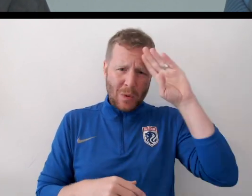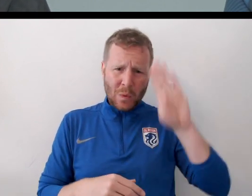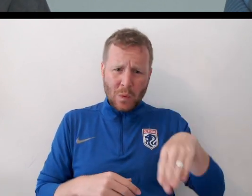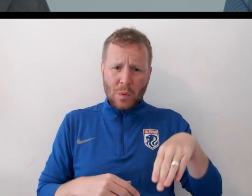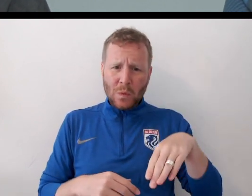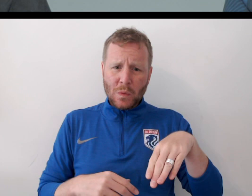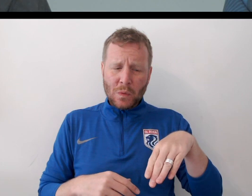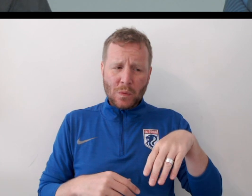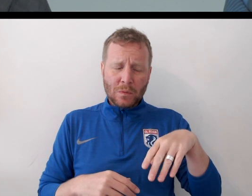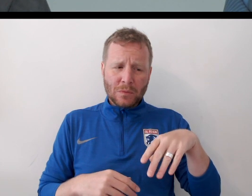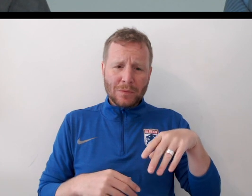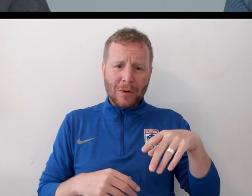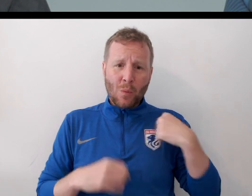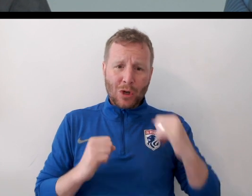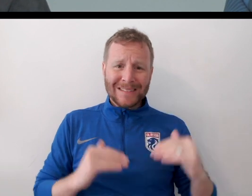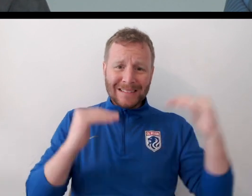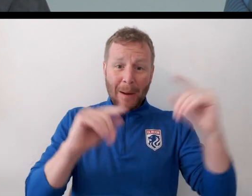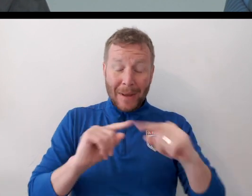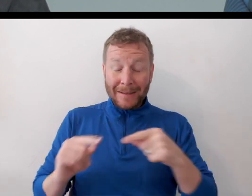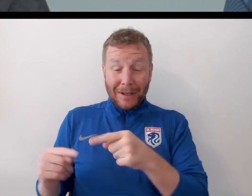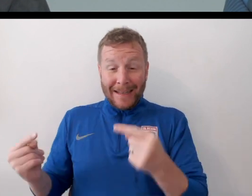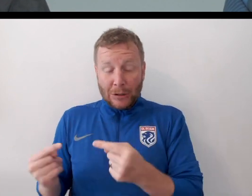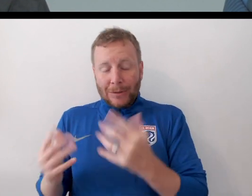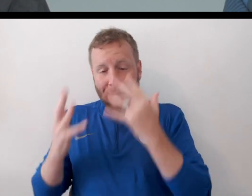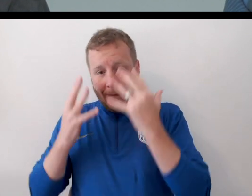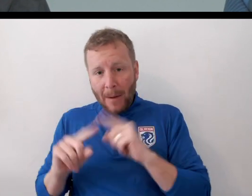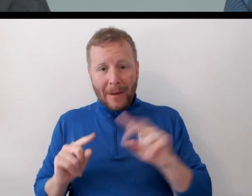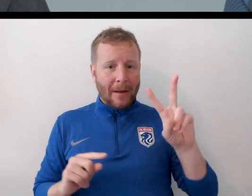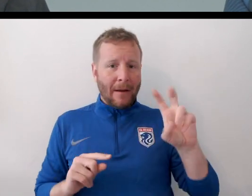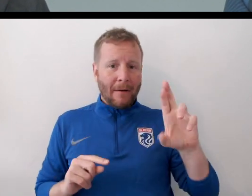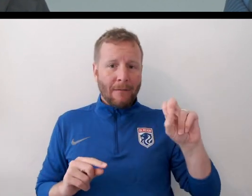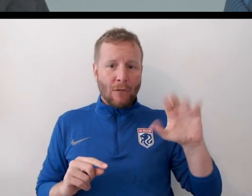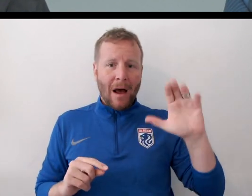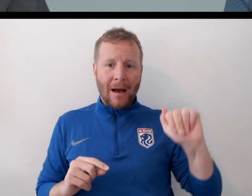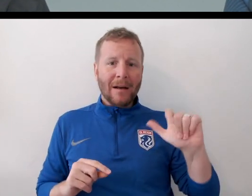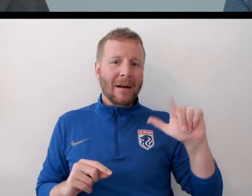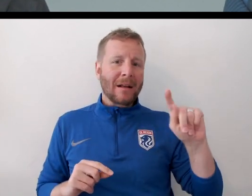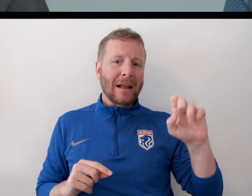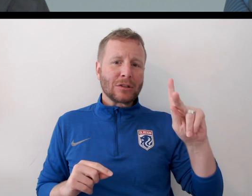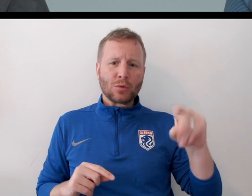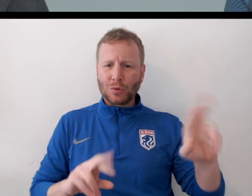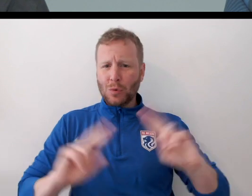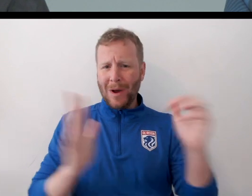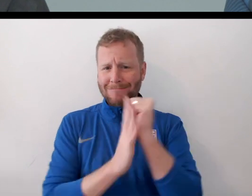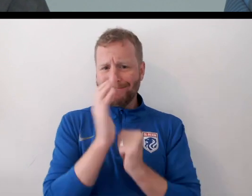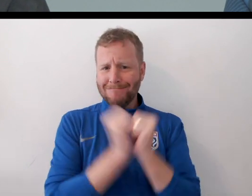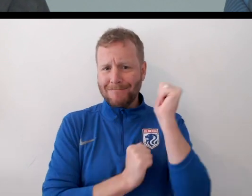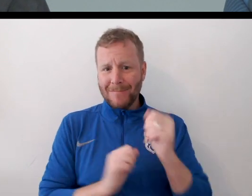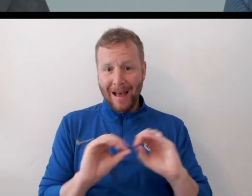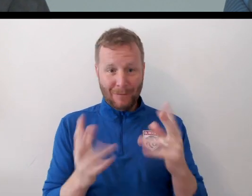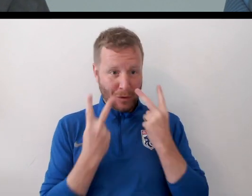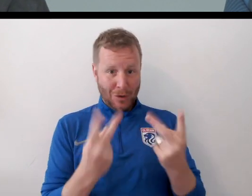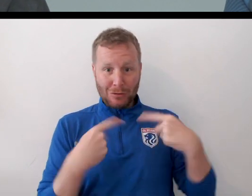upon. I was unfortunate that we lost Pino, of course, but I think Veronica was ready to take on the chance she was going to get,